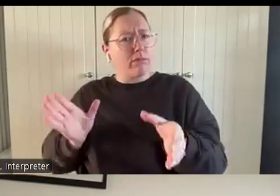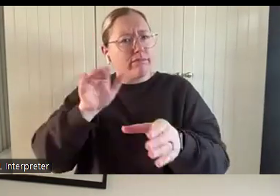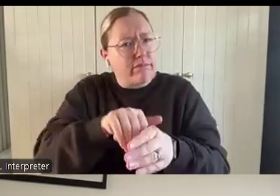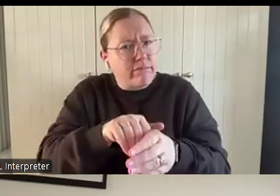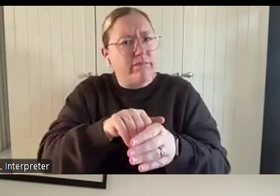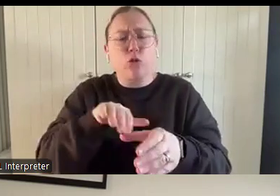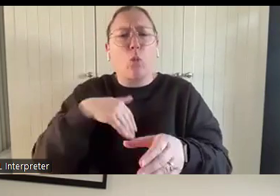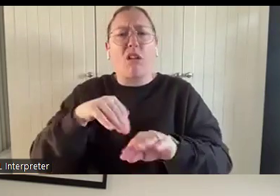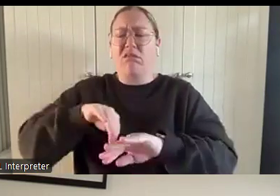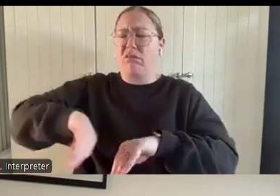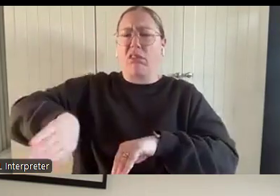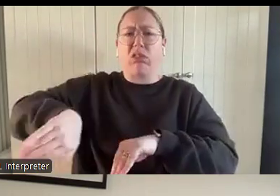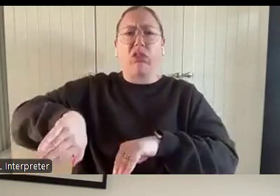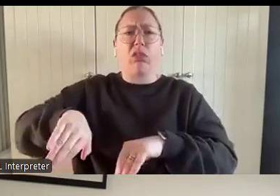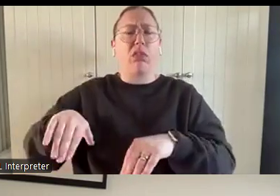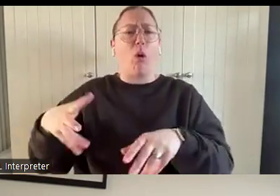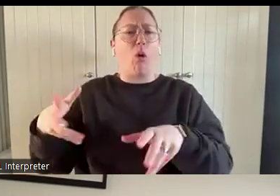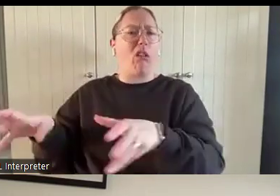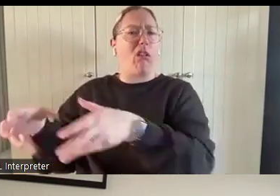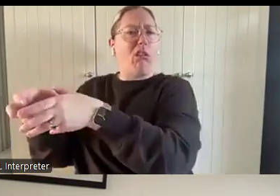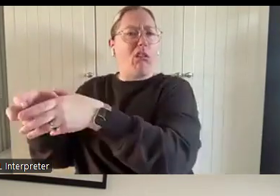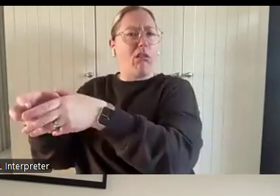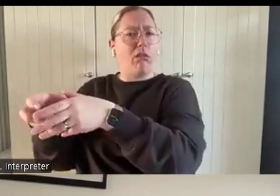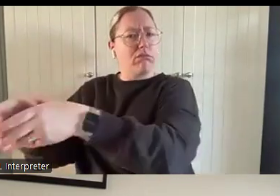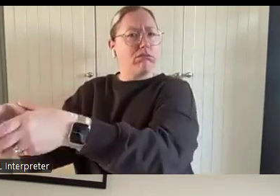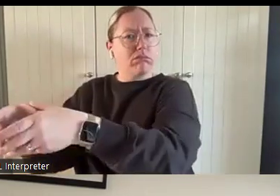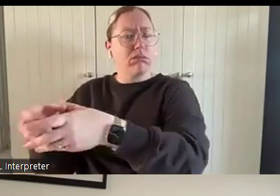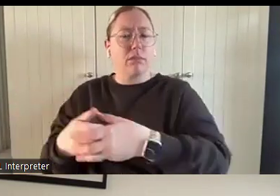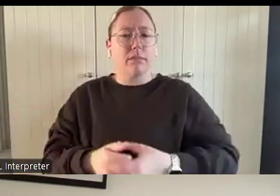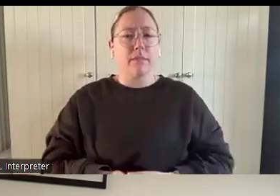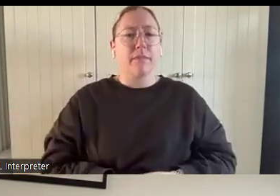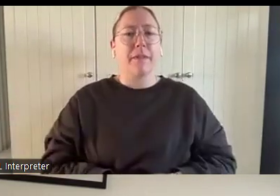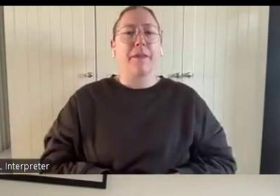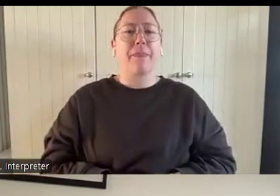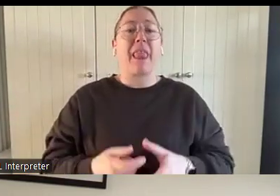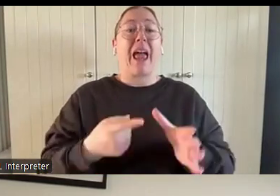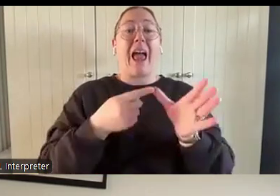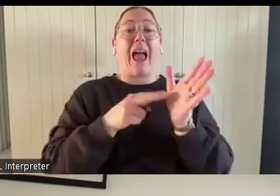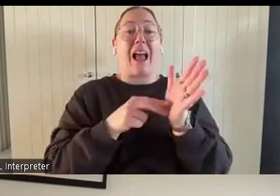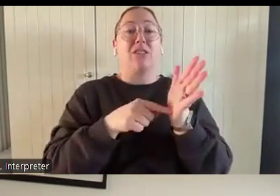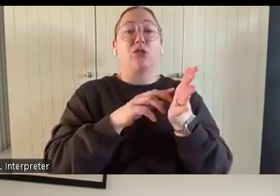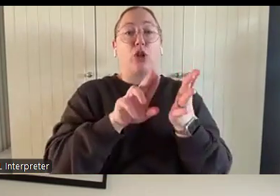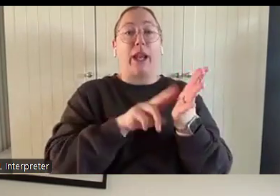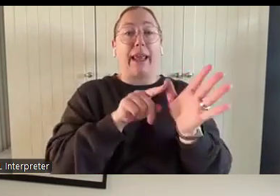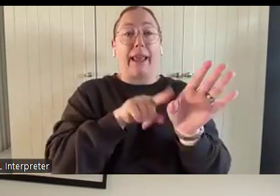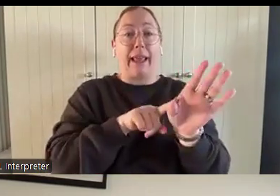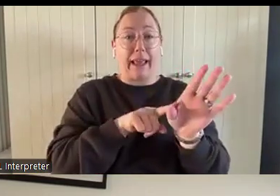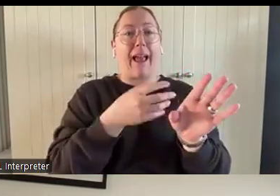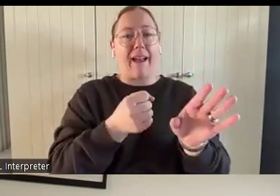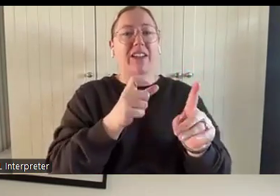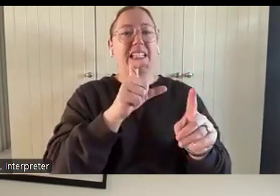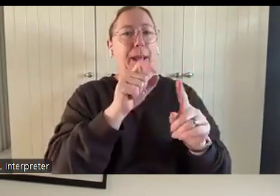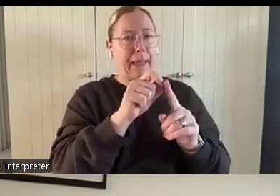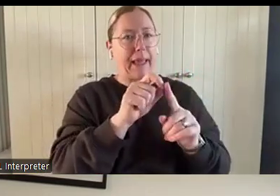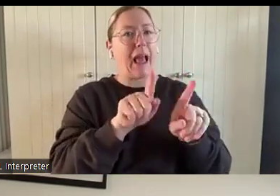classified, or graded. Anthony, who we consider our founder, has got CP and learning disabilities, and he